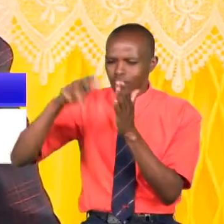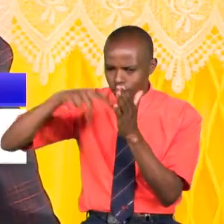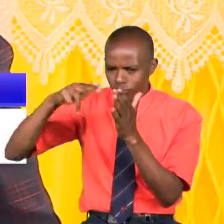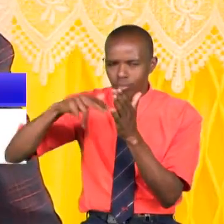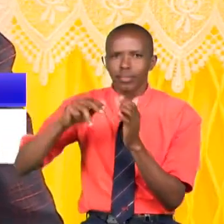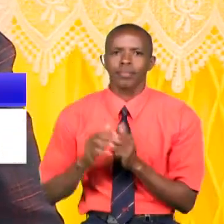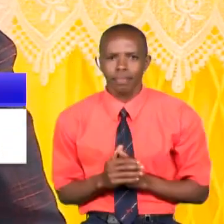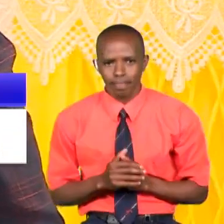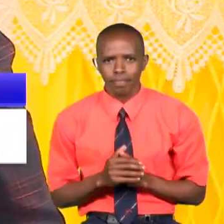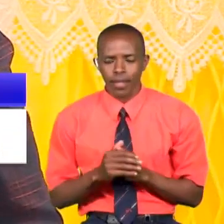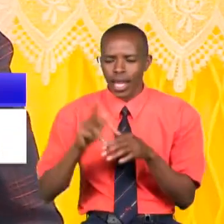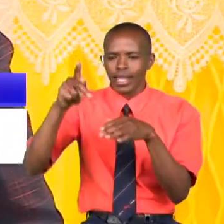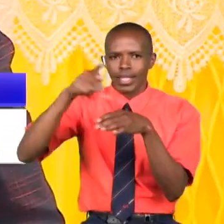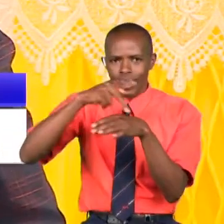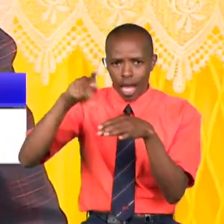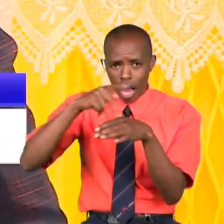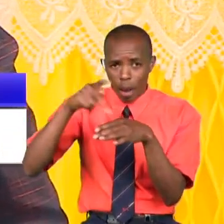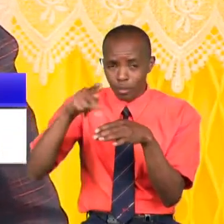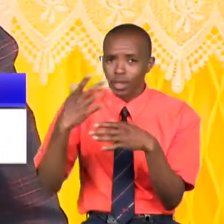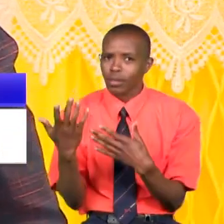makosa. Psalms